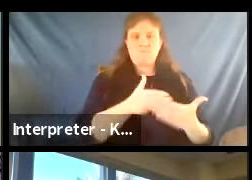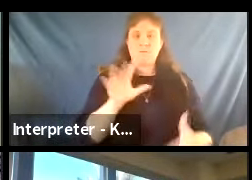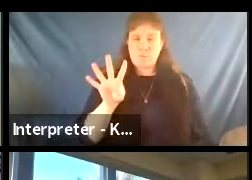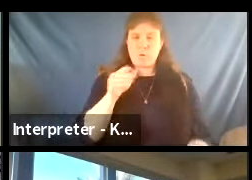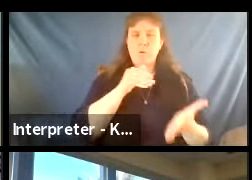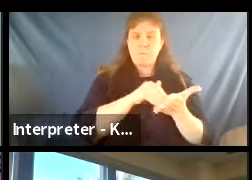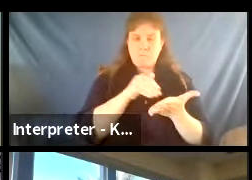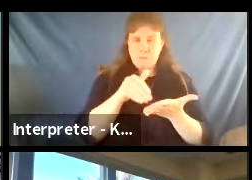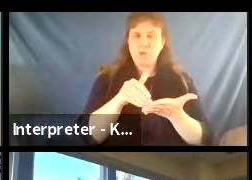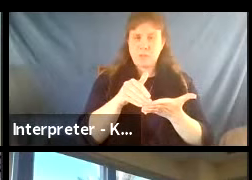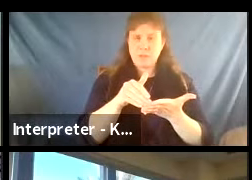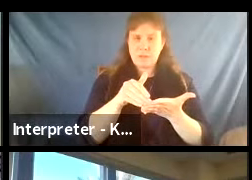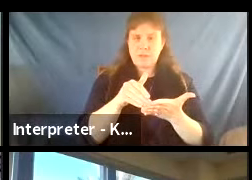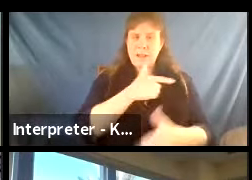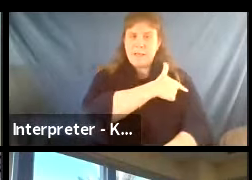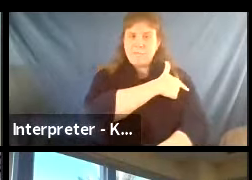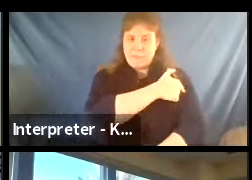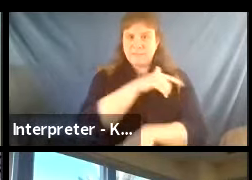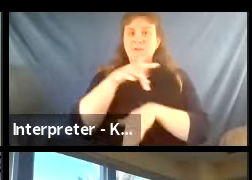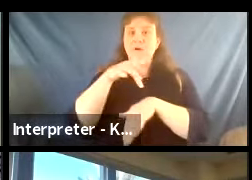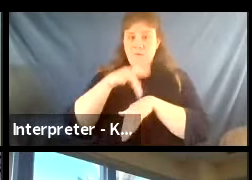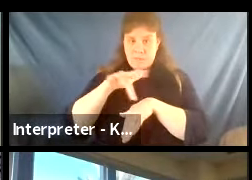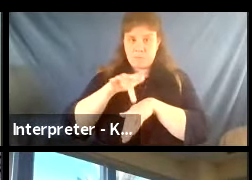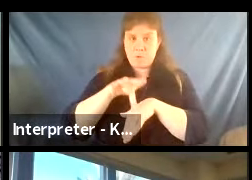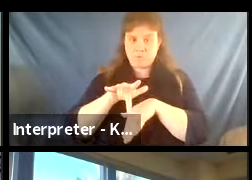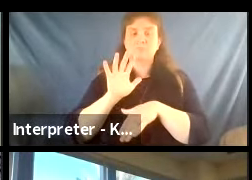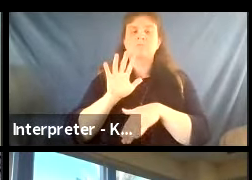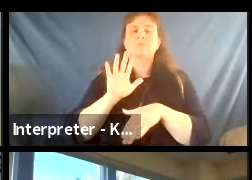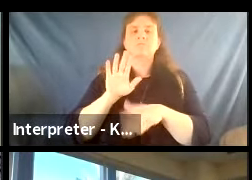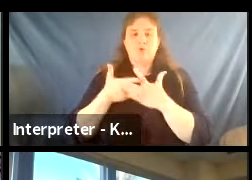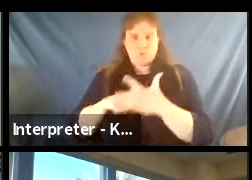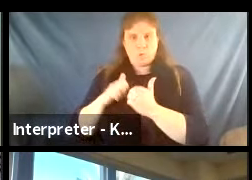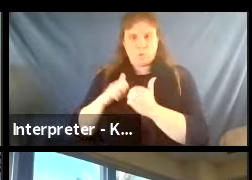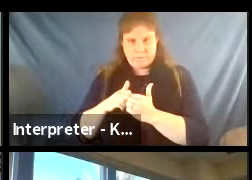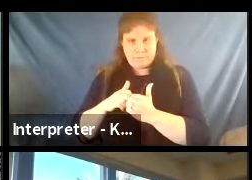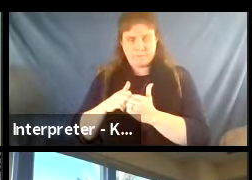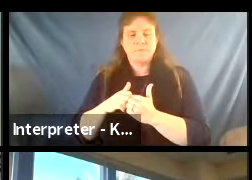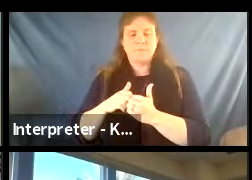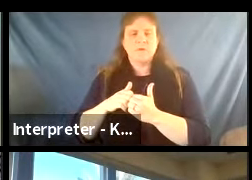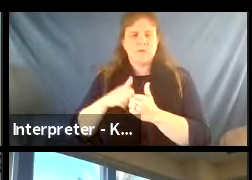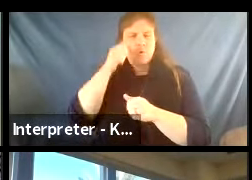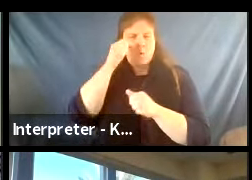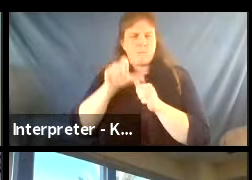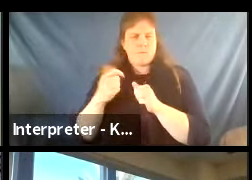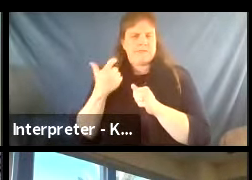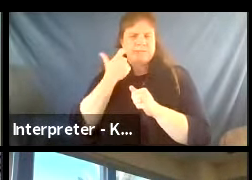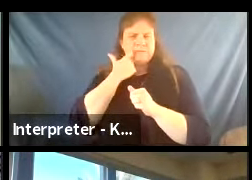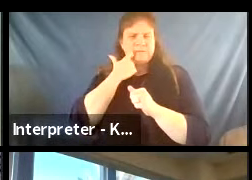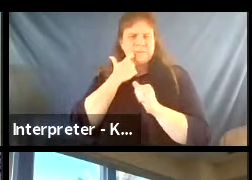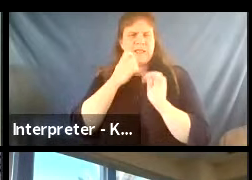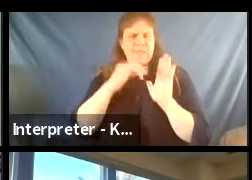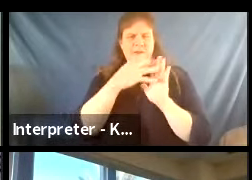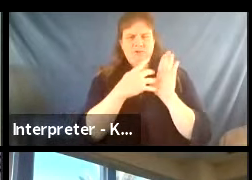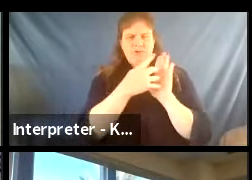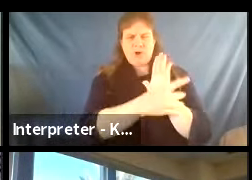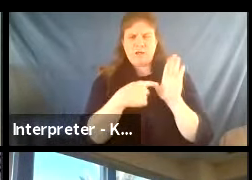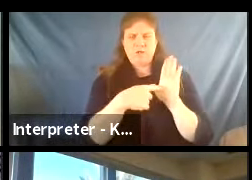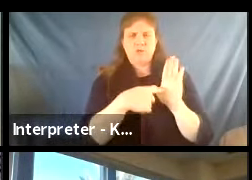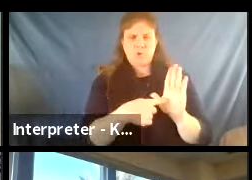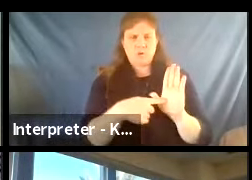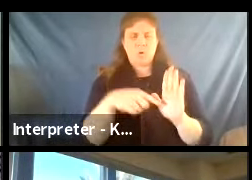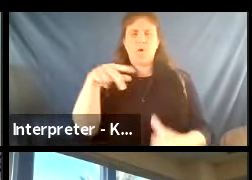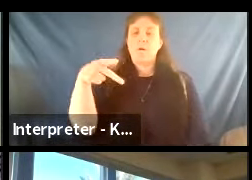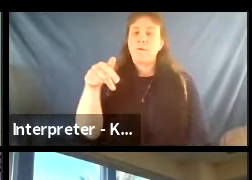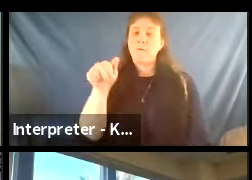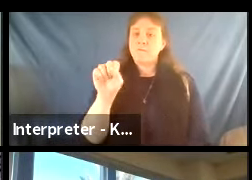million doses in the state of California. And I showed you sort of, let me back into this and say that again, phase